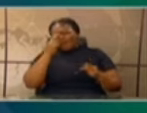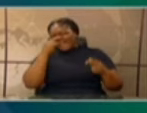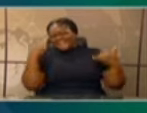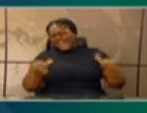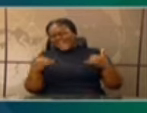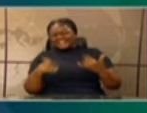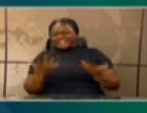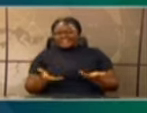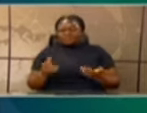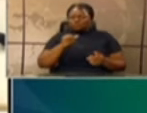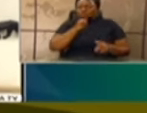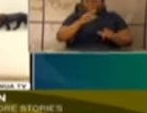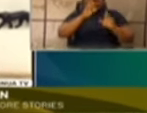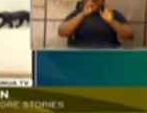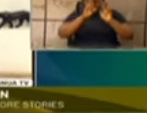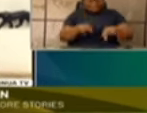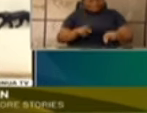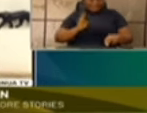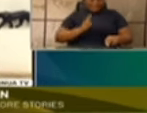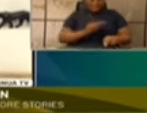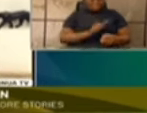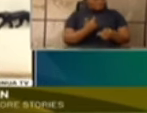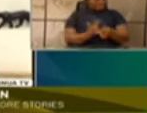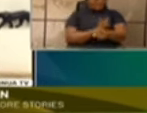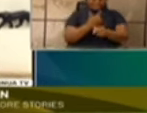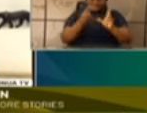I am referring to politicians by and large.